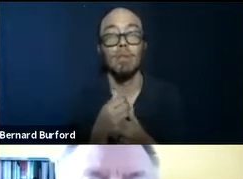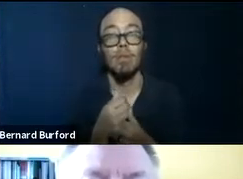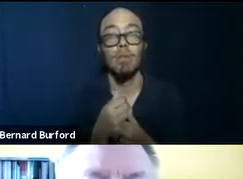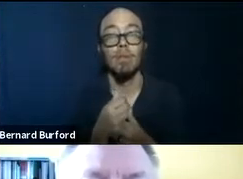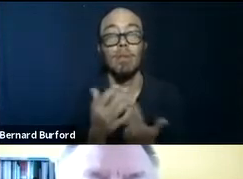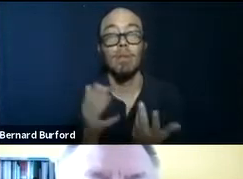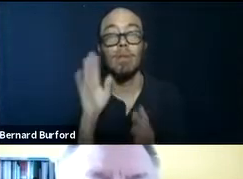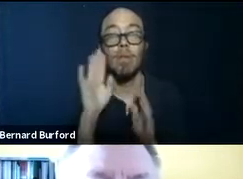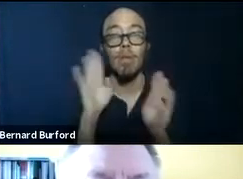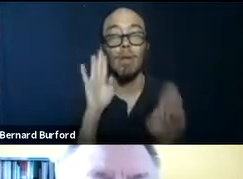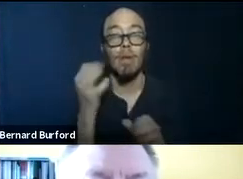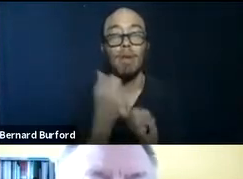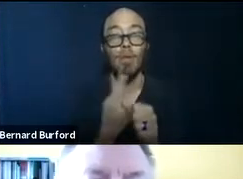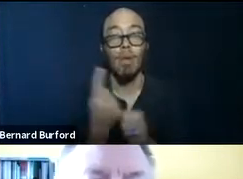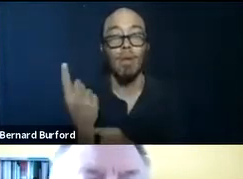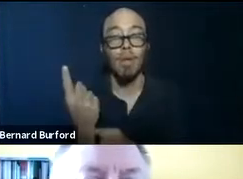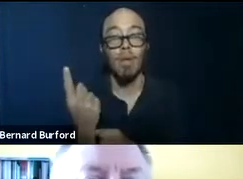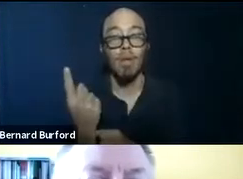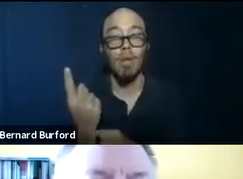Hi, everyone.